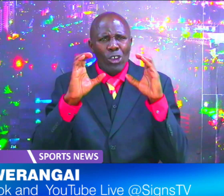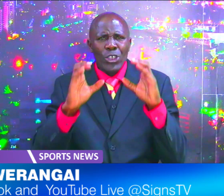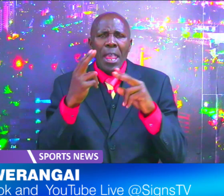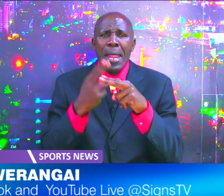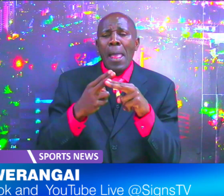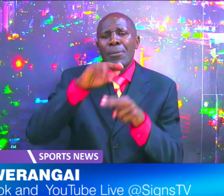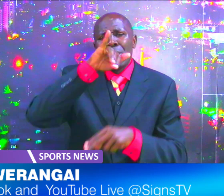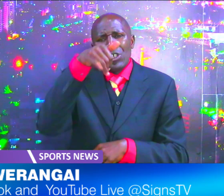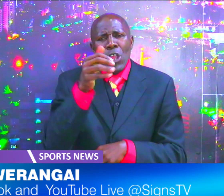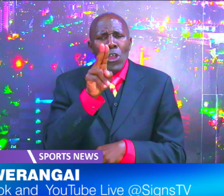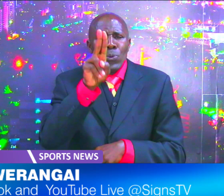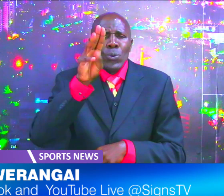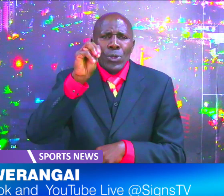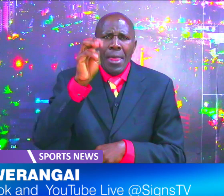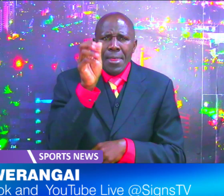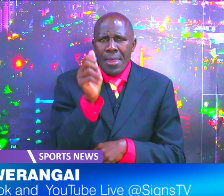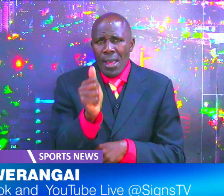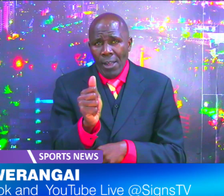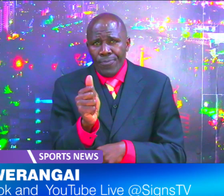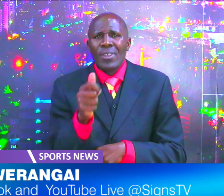on Nyakea.